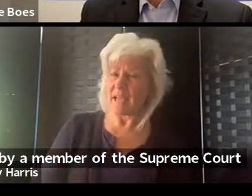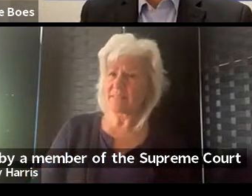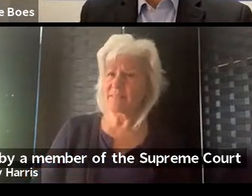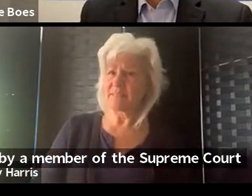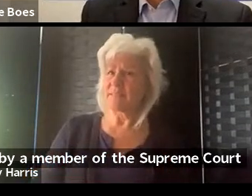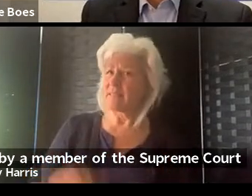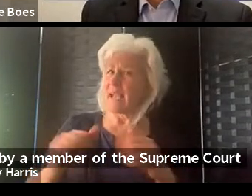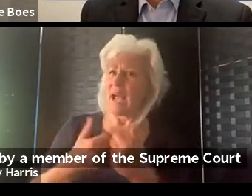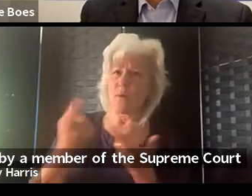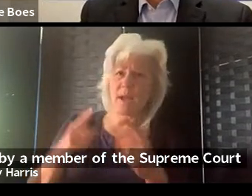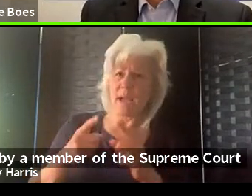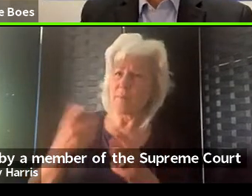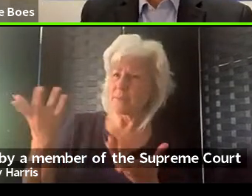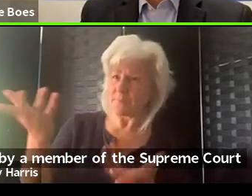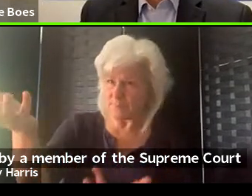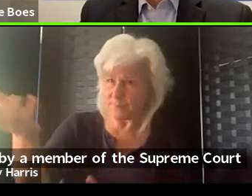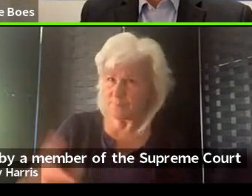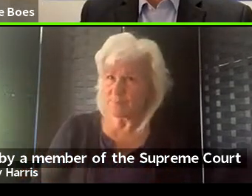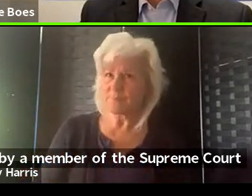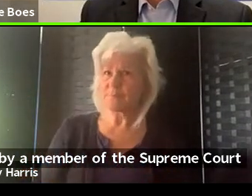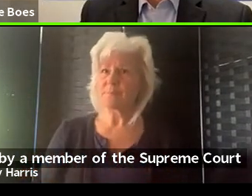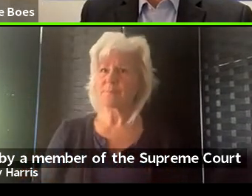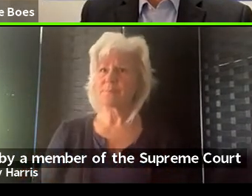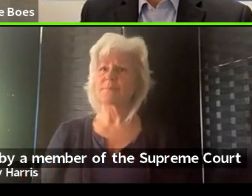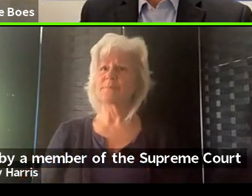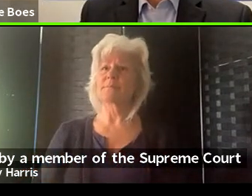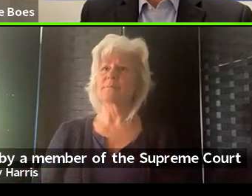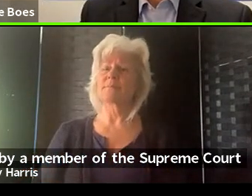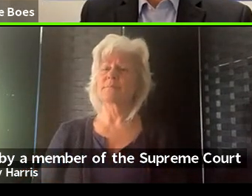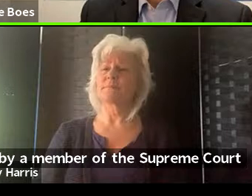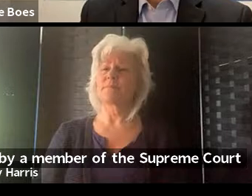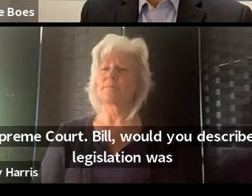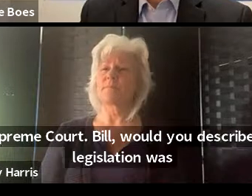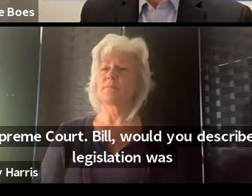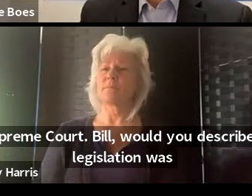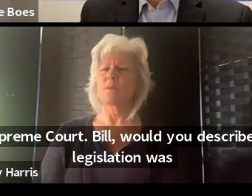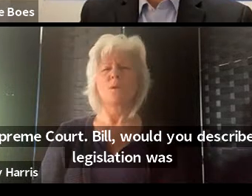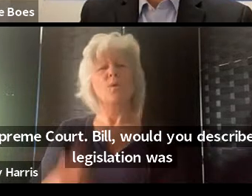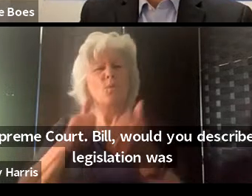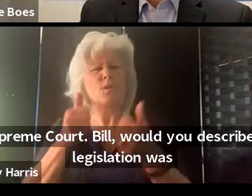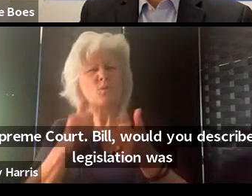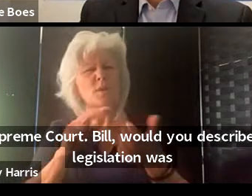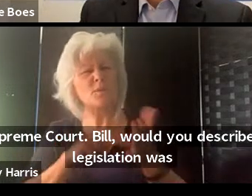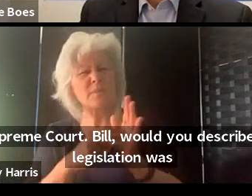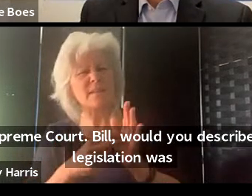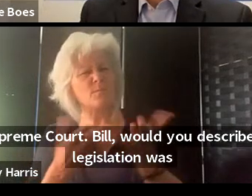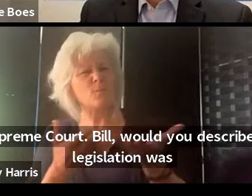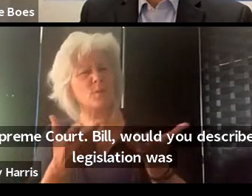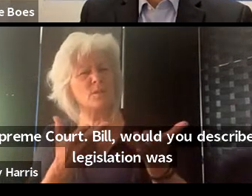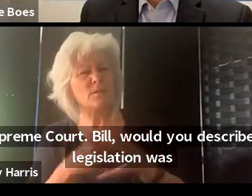how it got put into the 14th Amendment? Well, Janet, tell me which one you're thinking of.